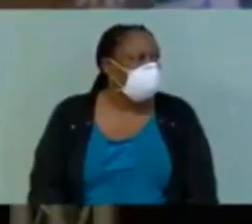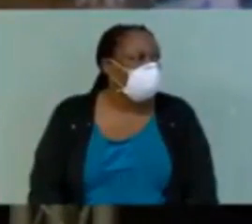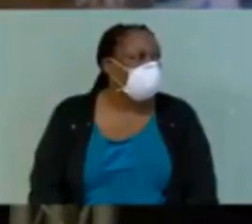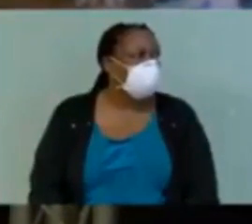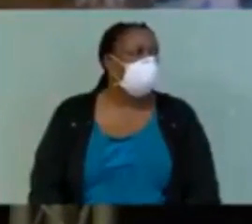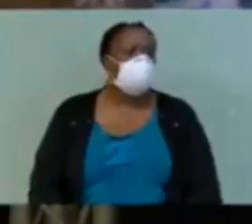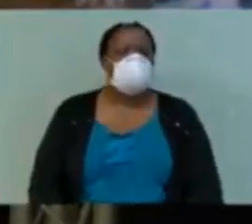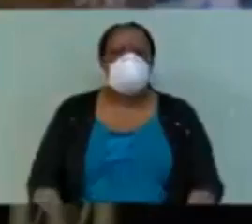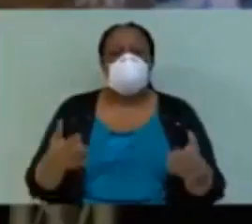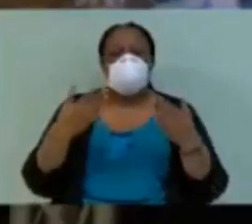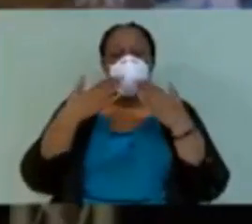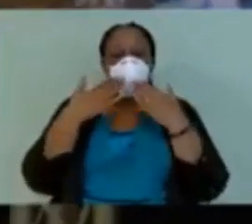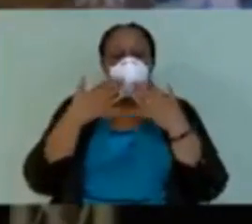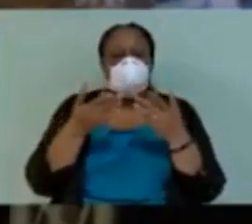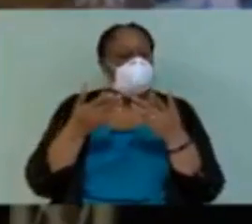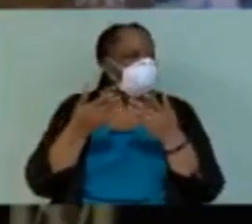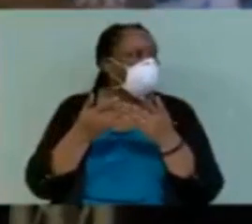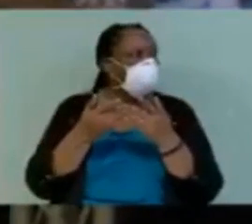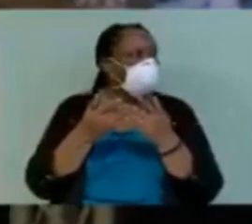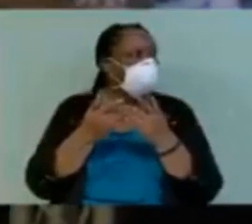during the time of